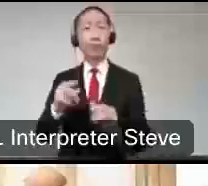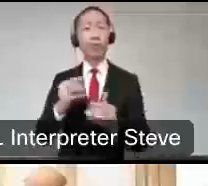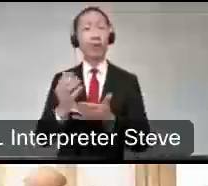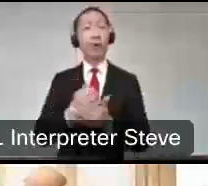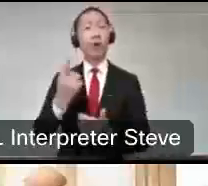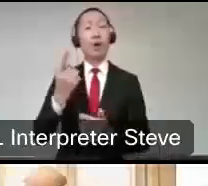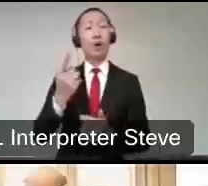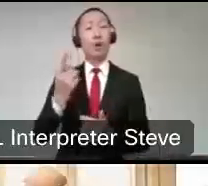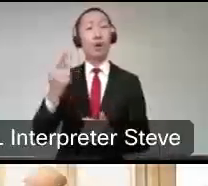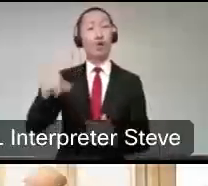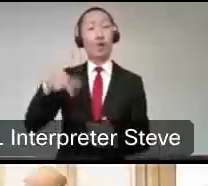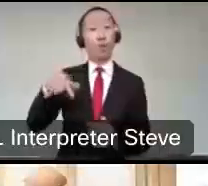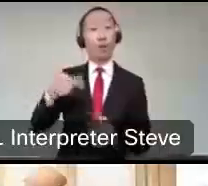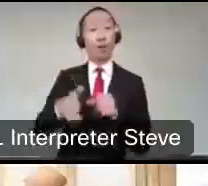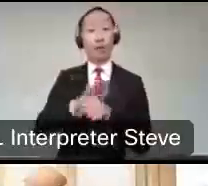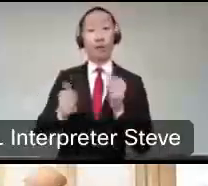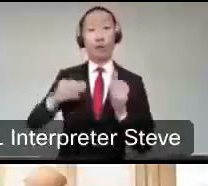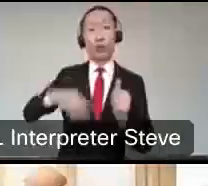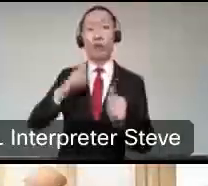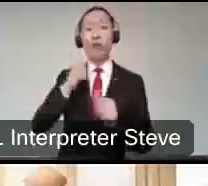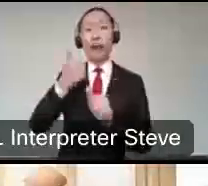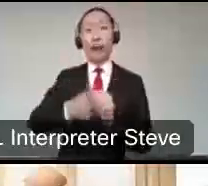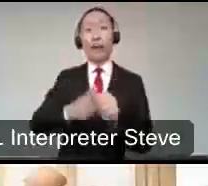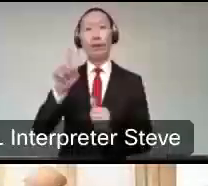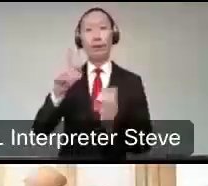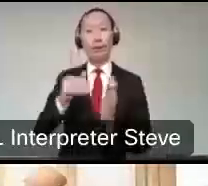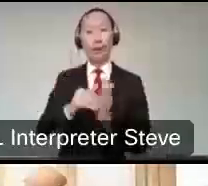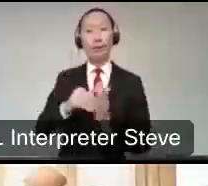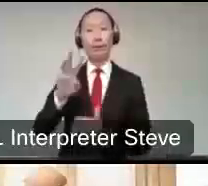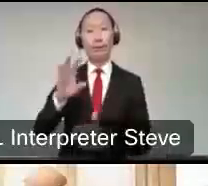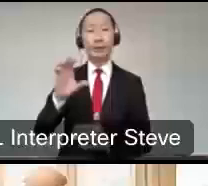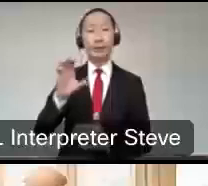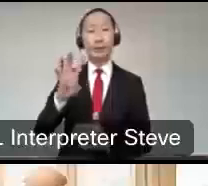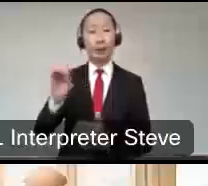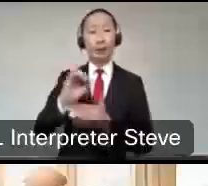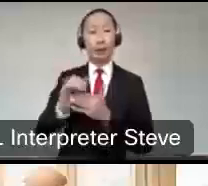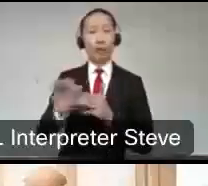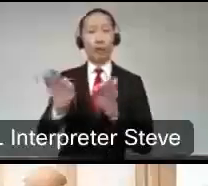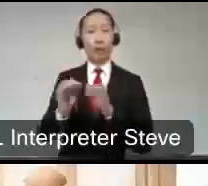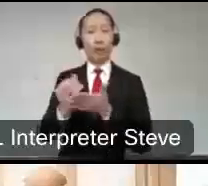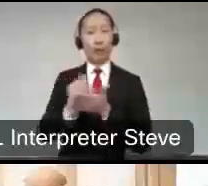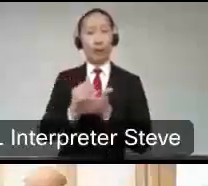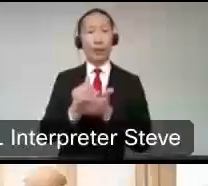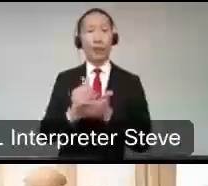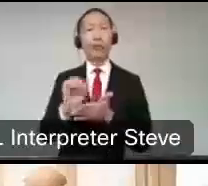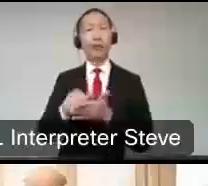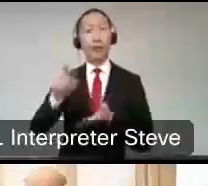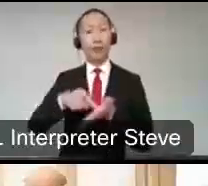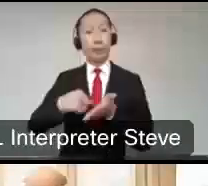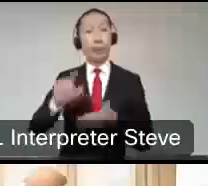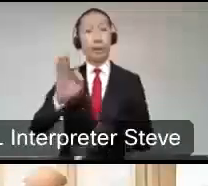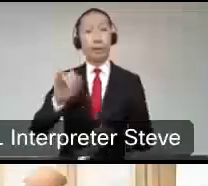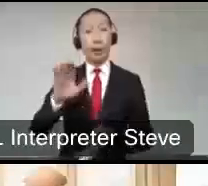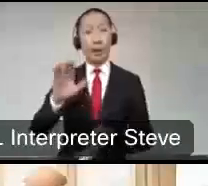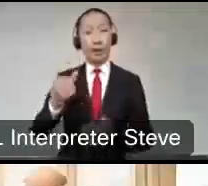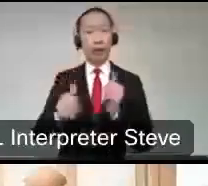coverage or a credit for every $1,640 of earnings that are subject to the FICA or Social Security